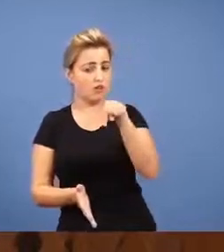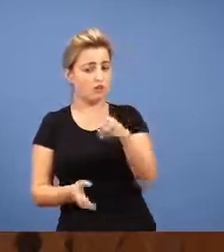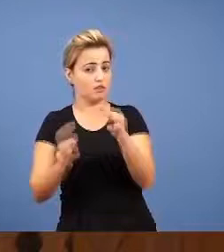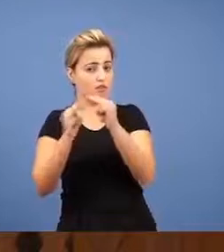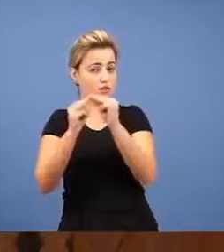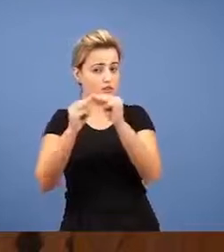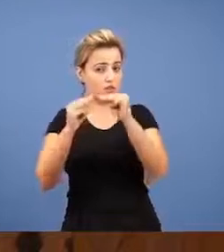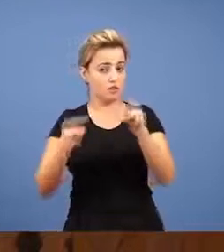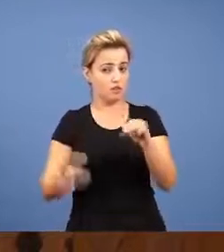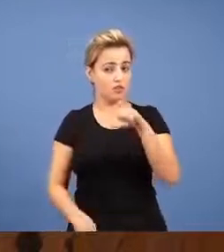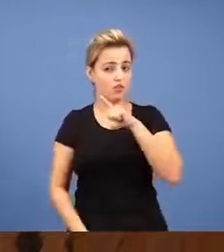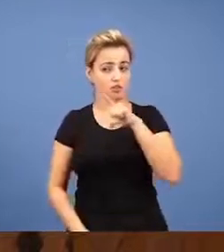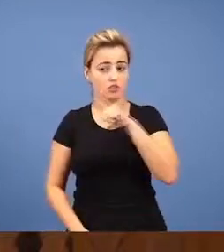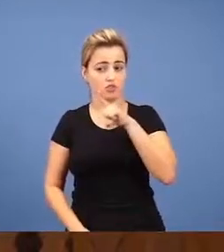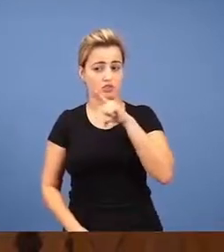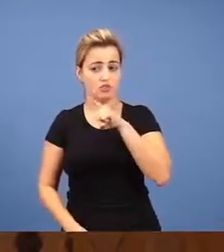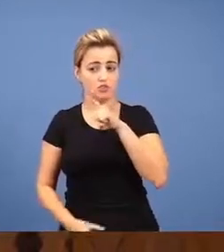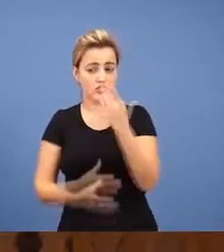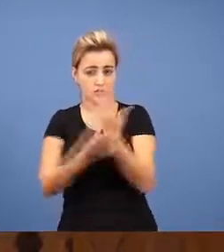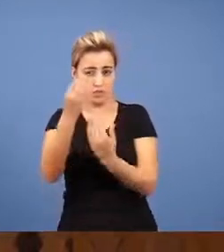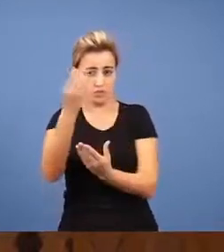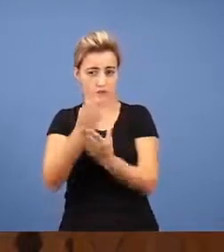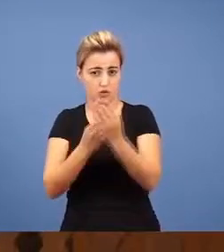and everyone had in their hands